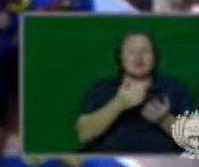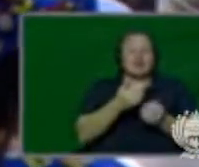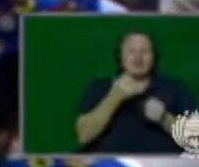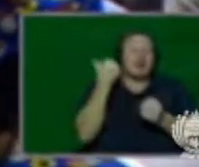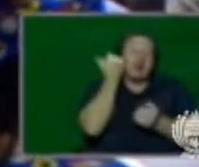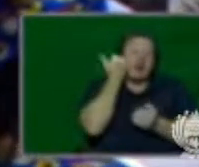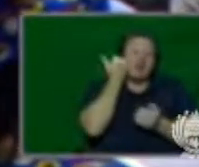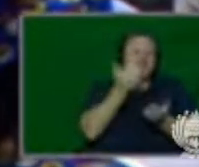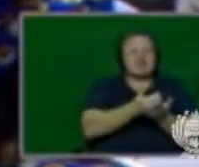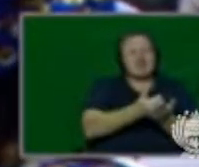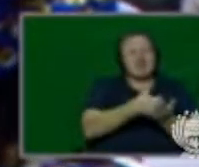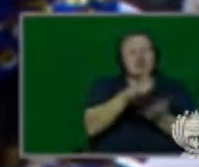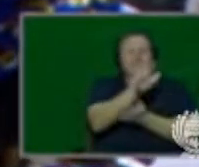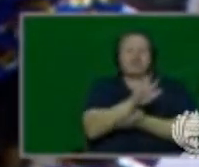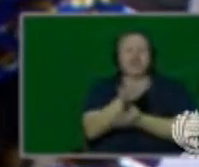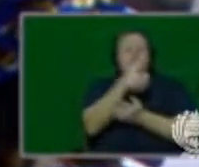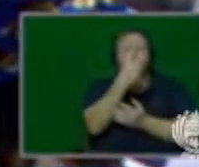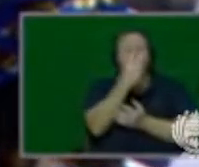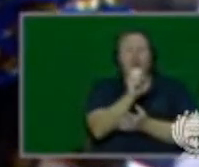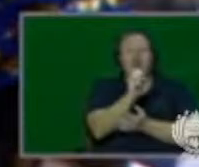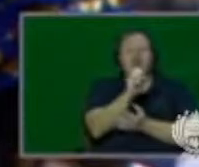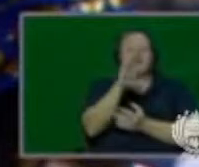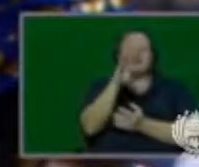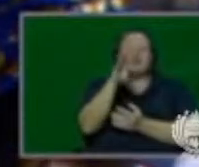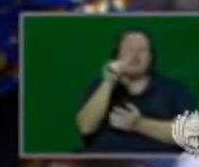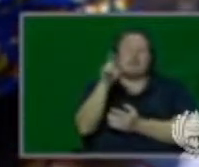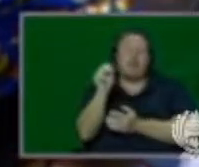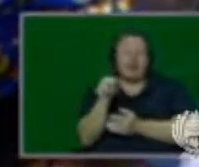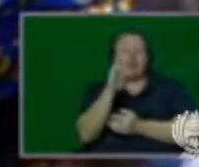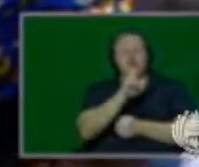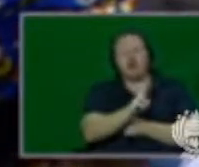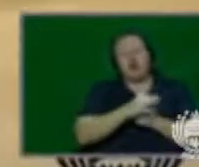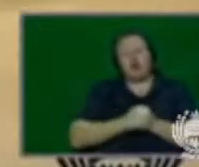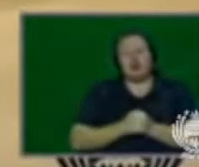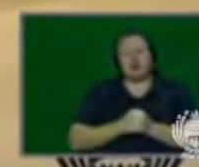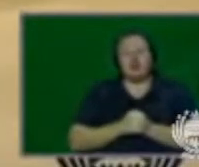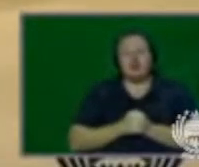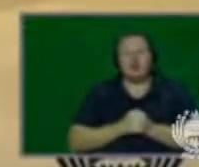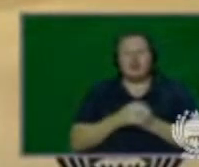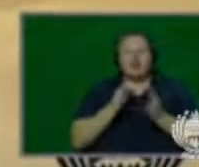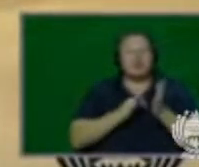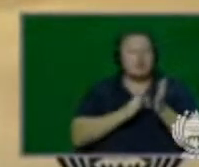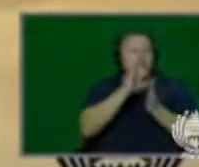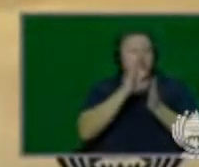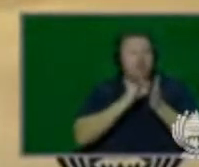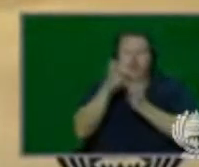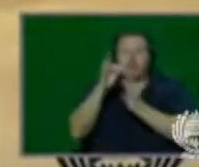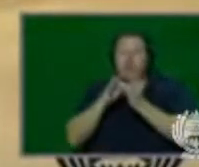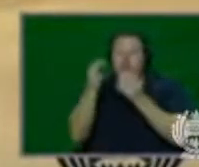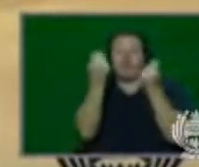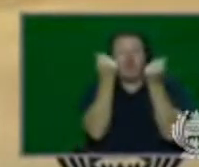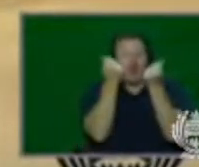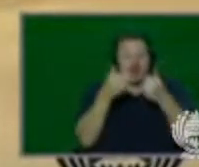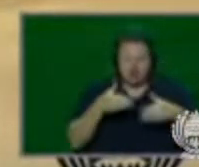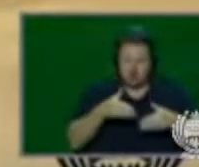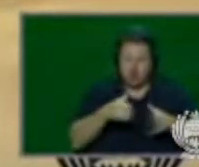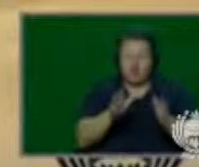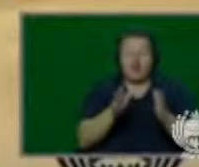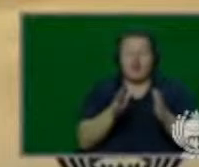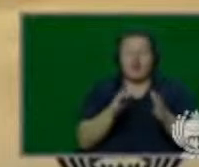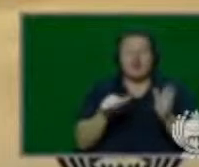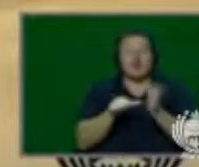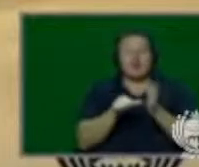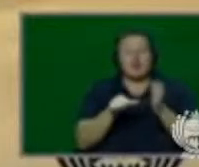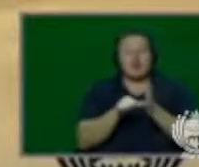rand. Honorable members, these fiscal improvements are important milestones on our path